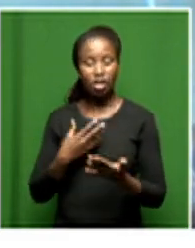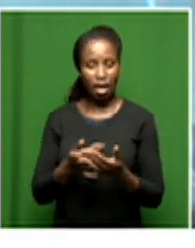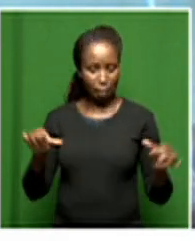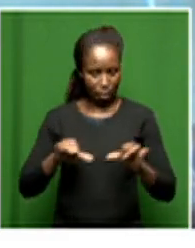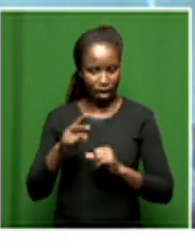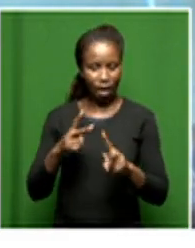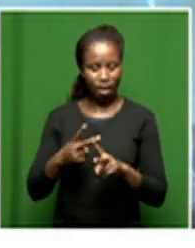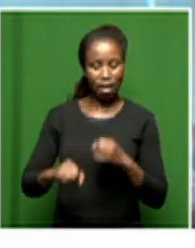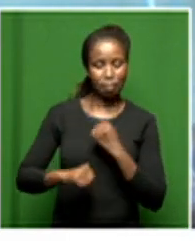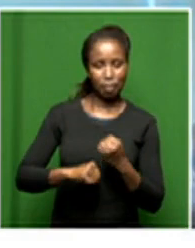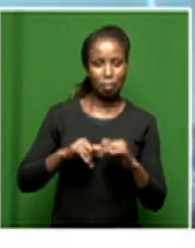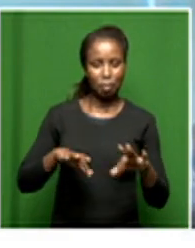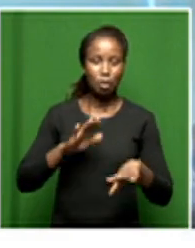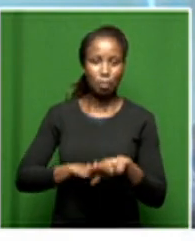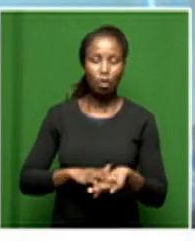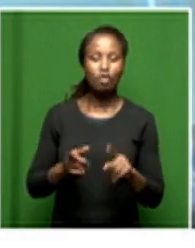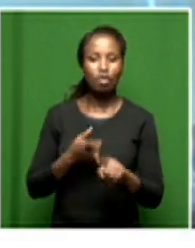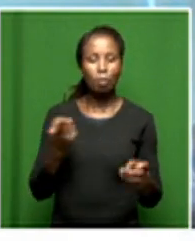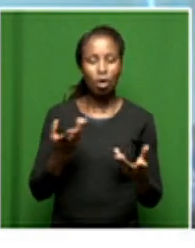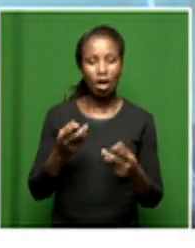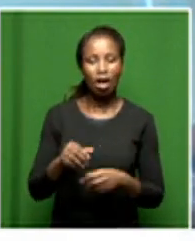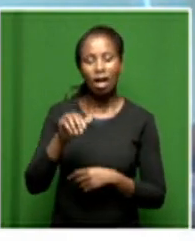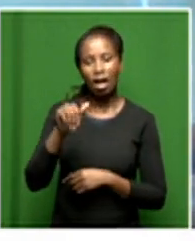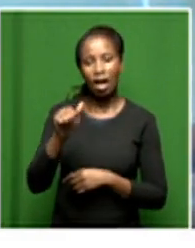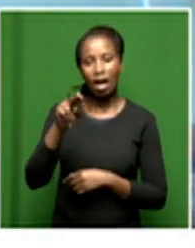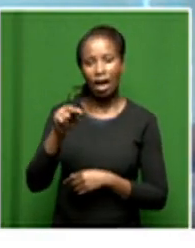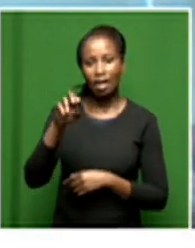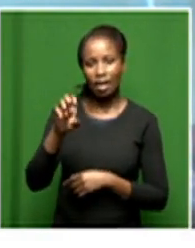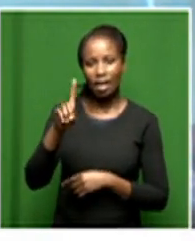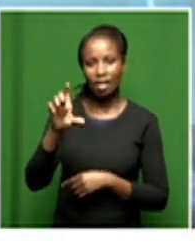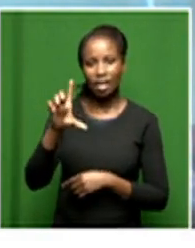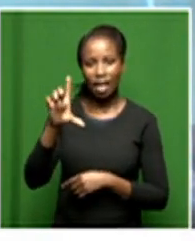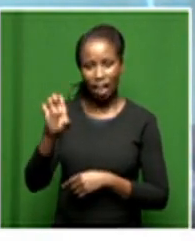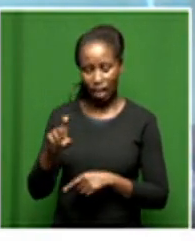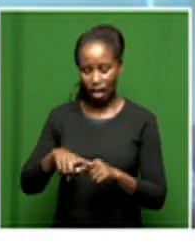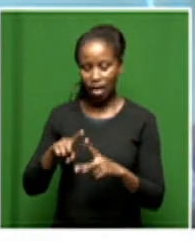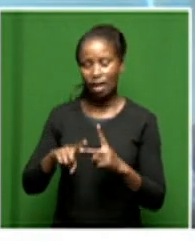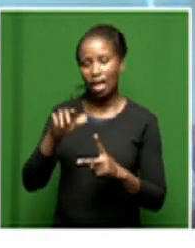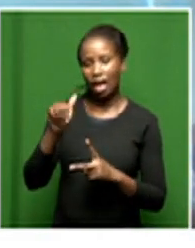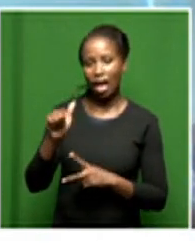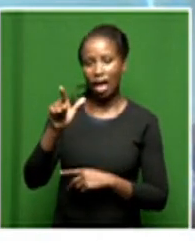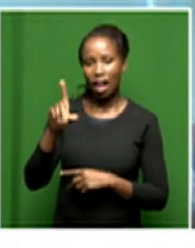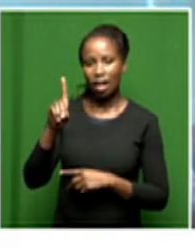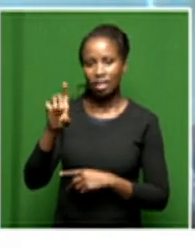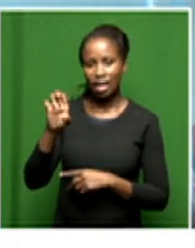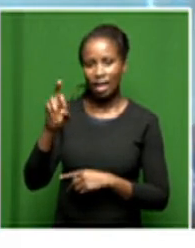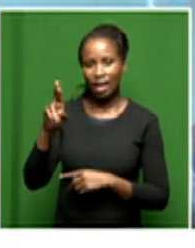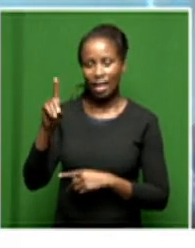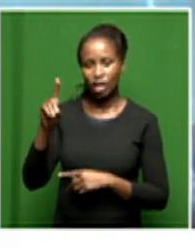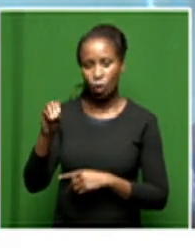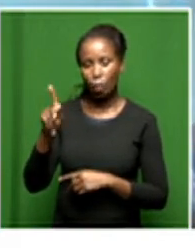places like Eldorado Park and Ennerdale. There are other causes for concern. You see the continual rise